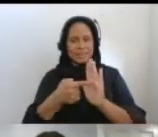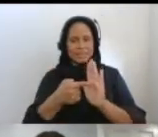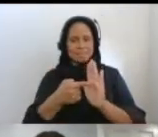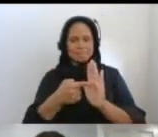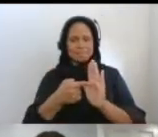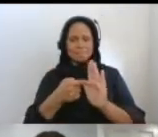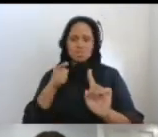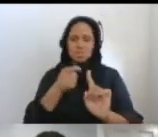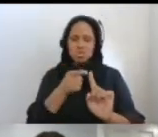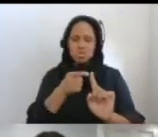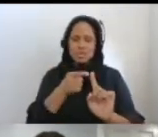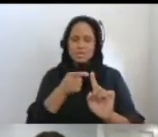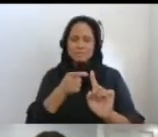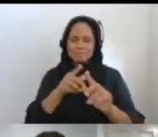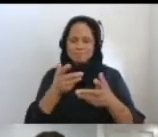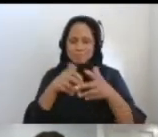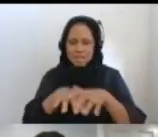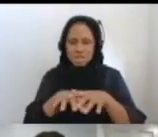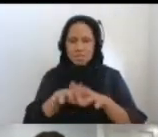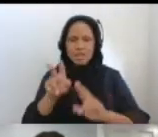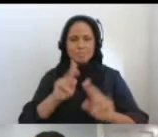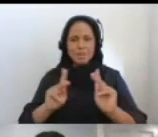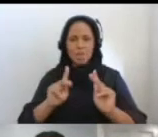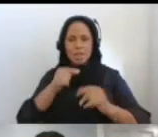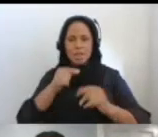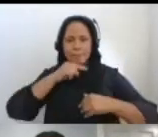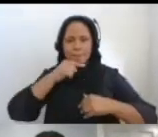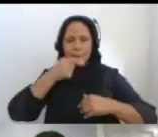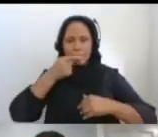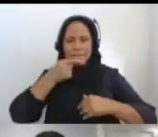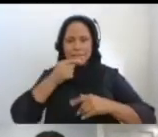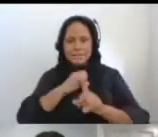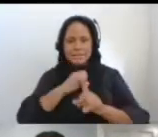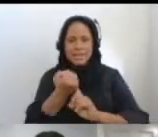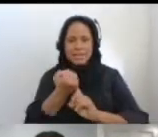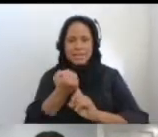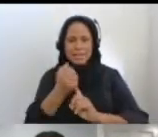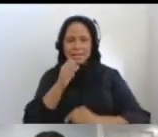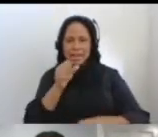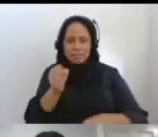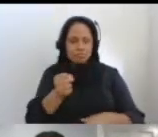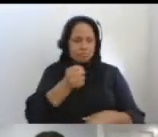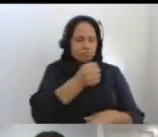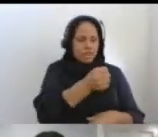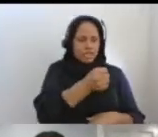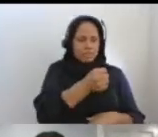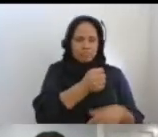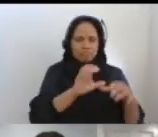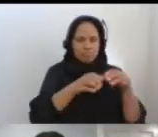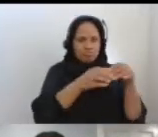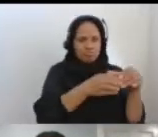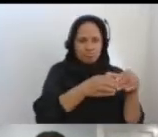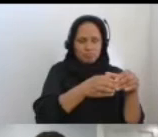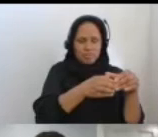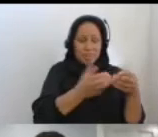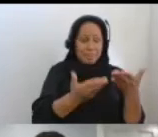is a public and community setting, not to be put in a place where they may not